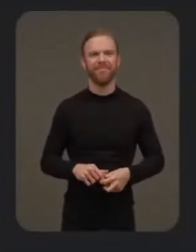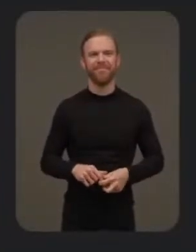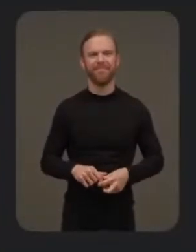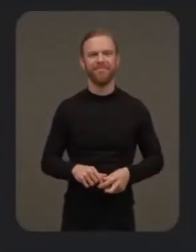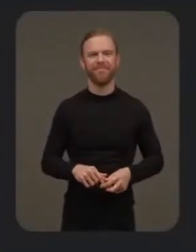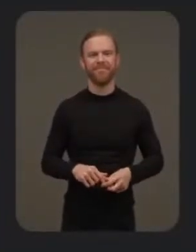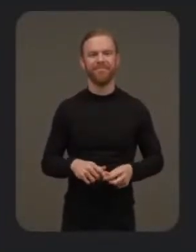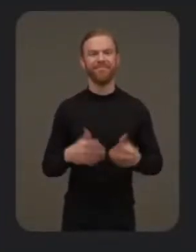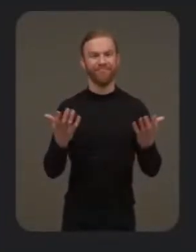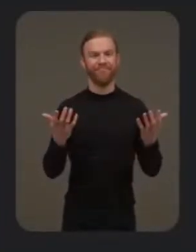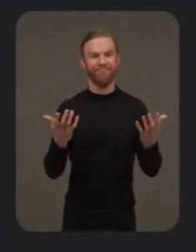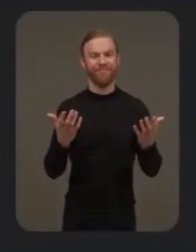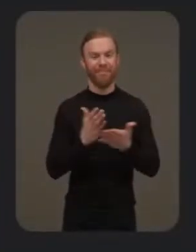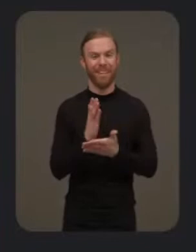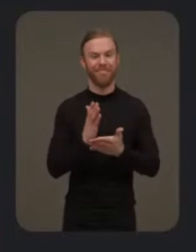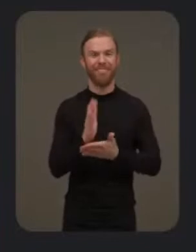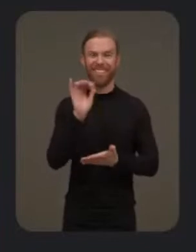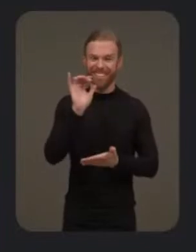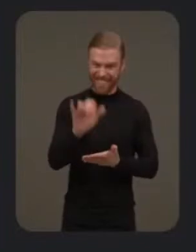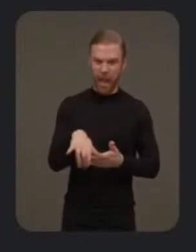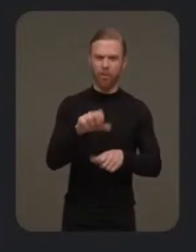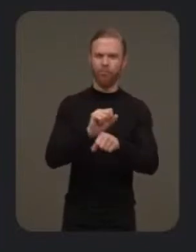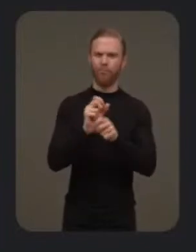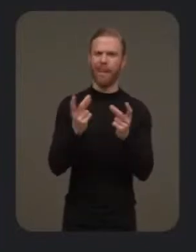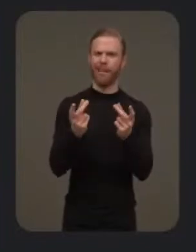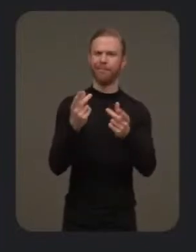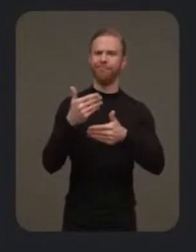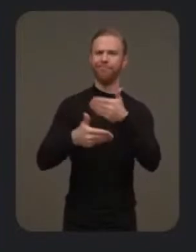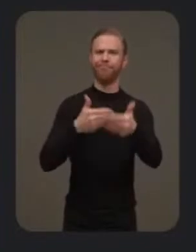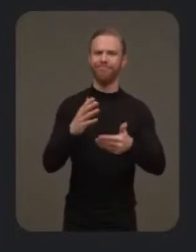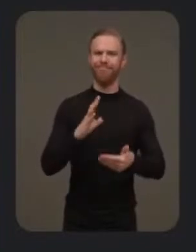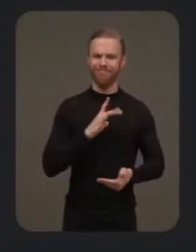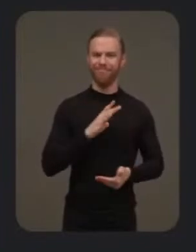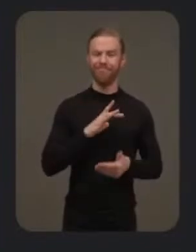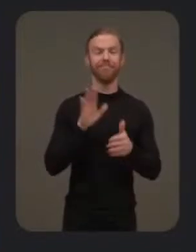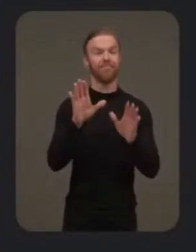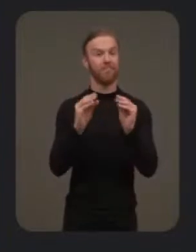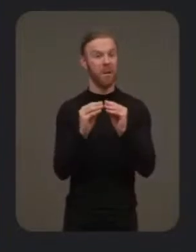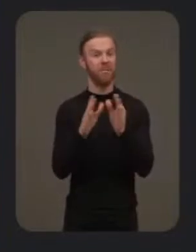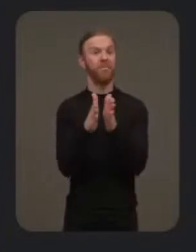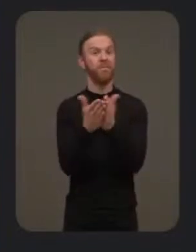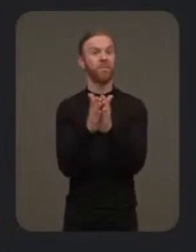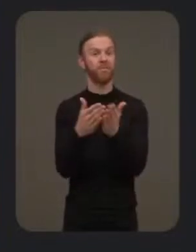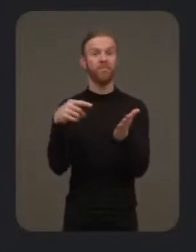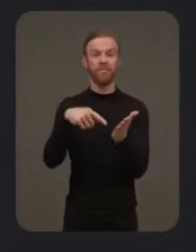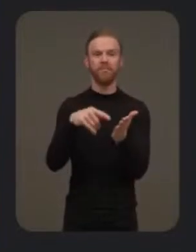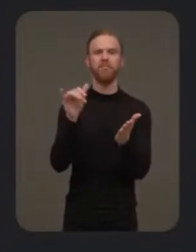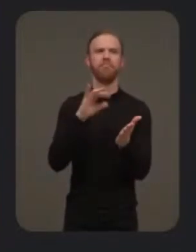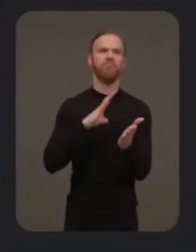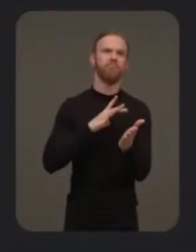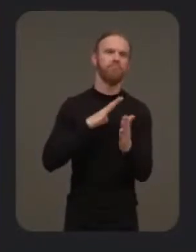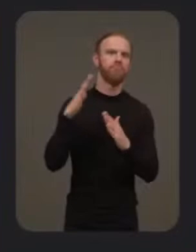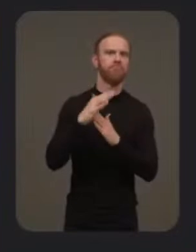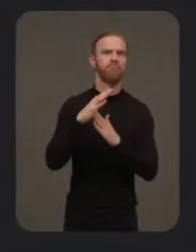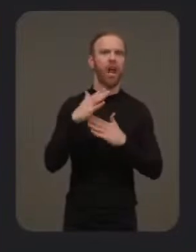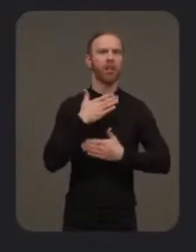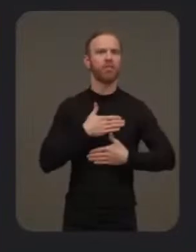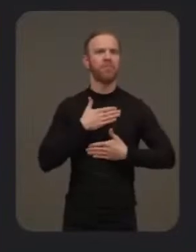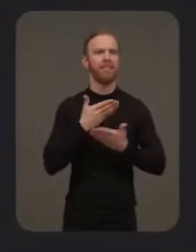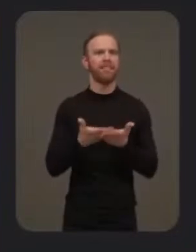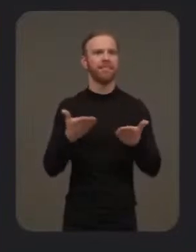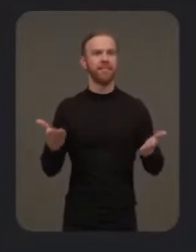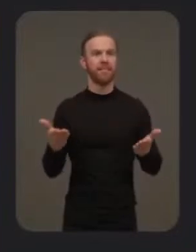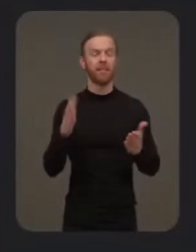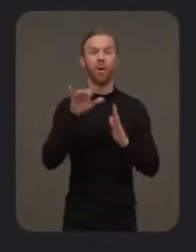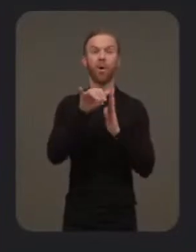All right, that's productivity, but there's more. The Pixel Fold is also an awesome entertainment device, and YouTube is just a